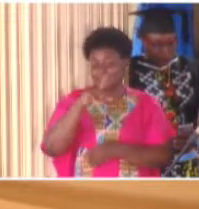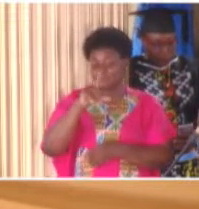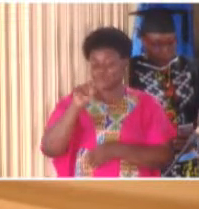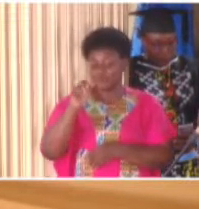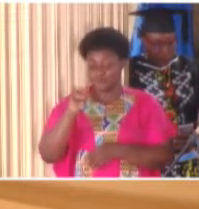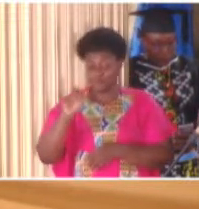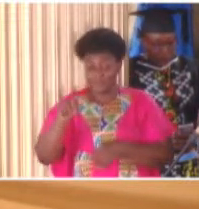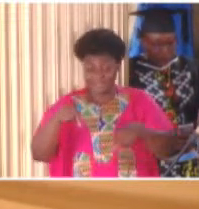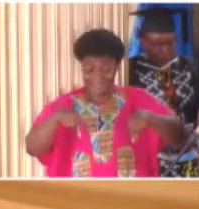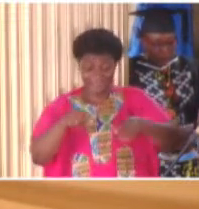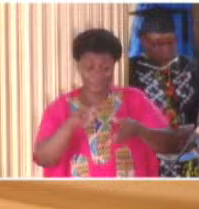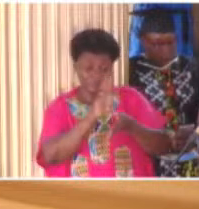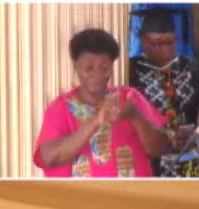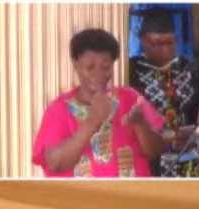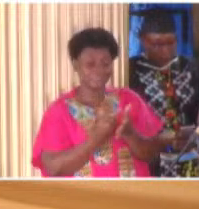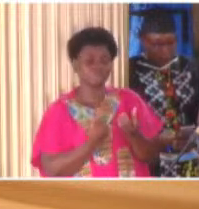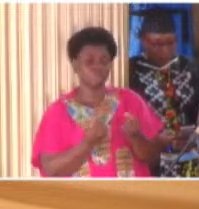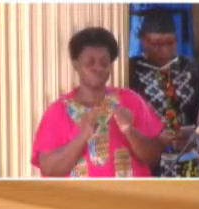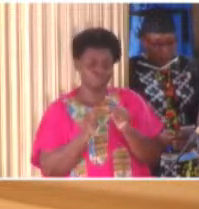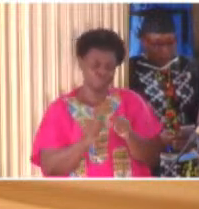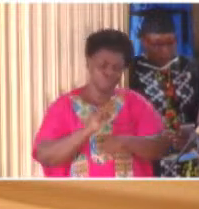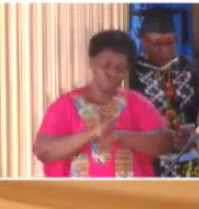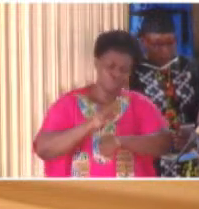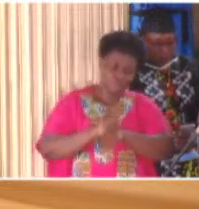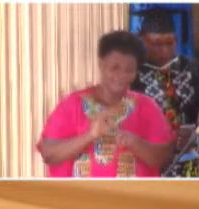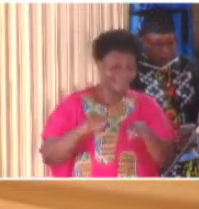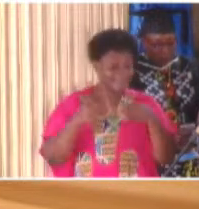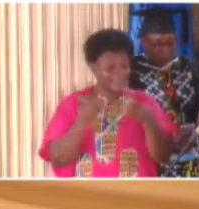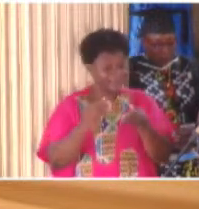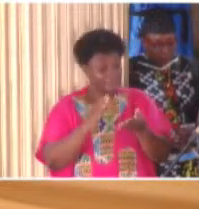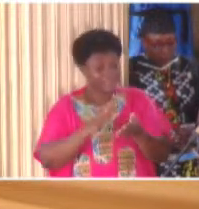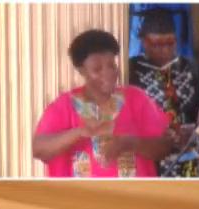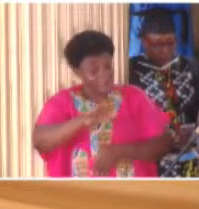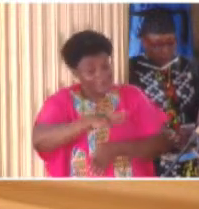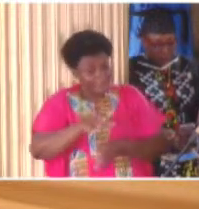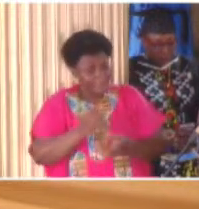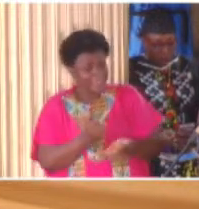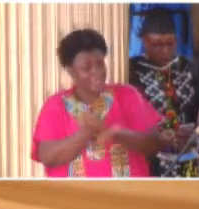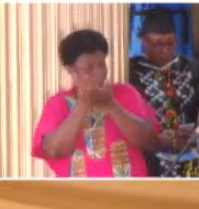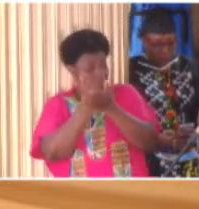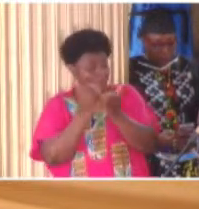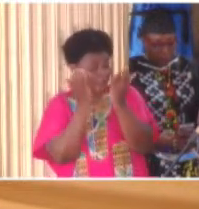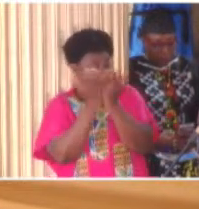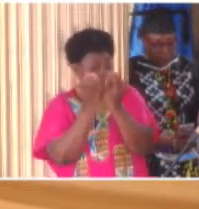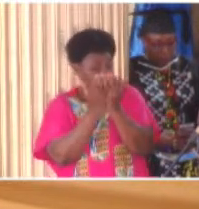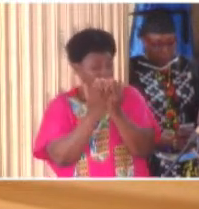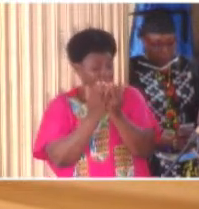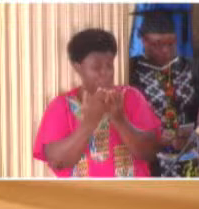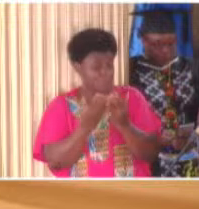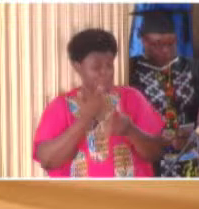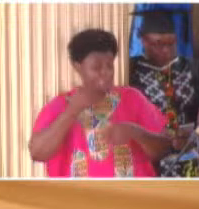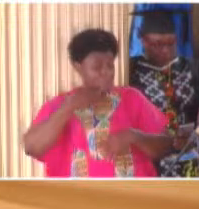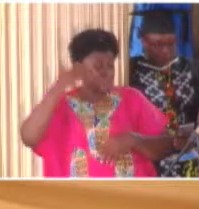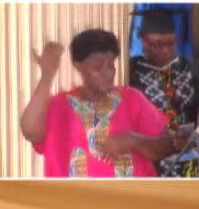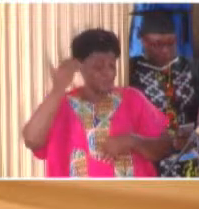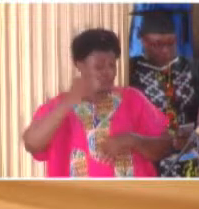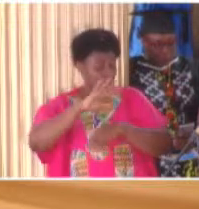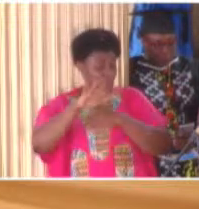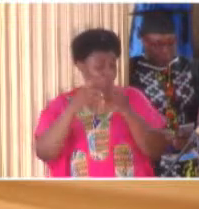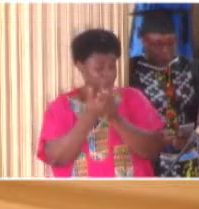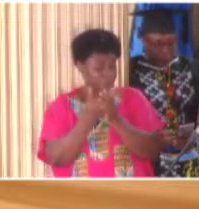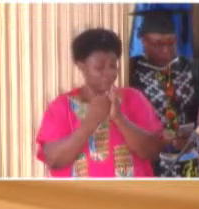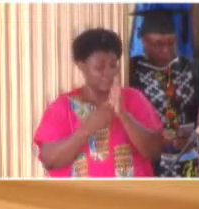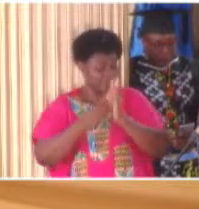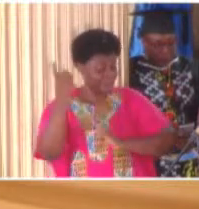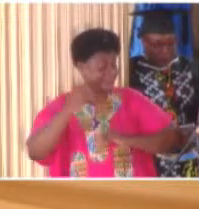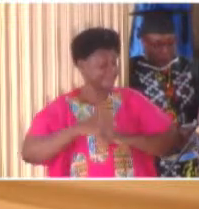continually work on providing an environment that fosters academic excellence, innovation, and holistic development.